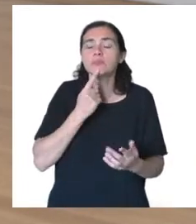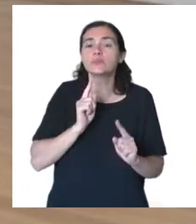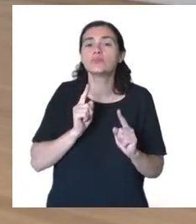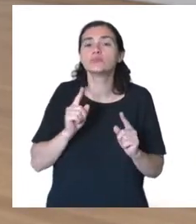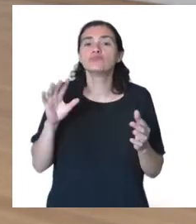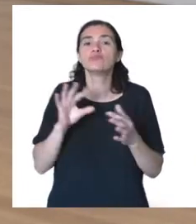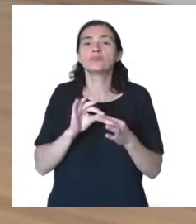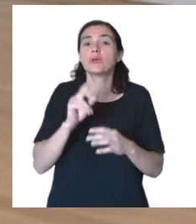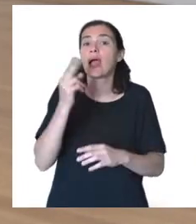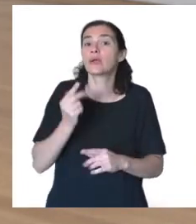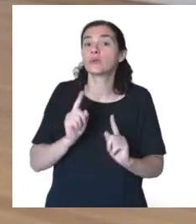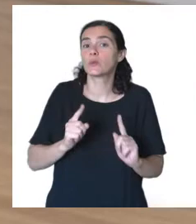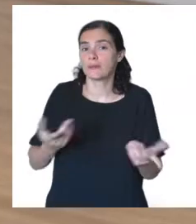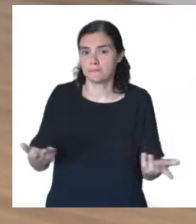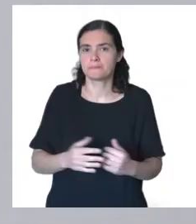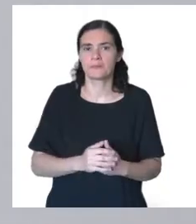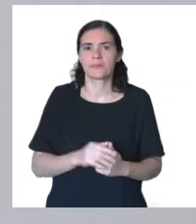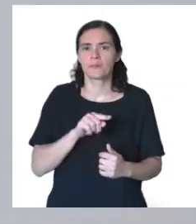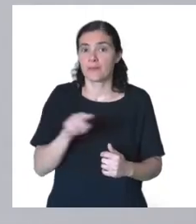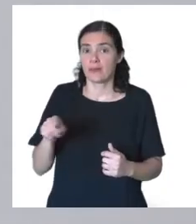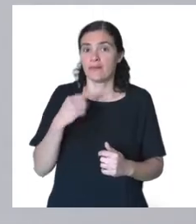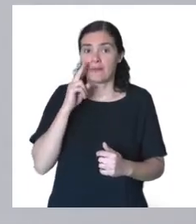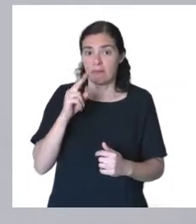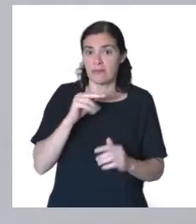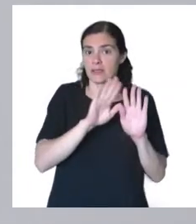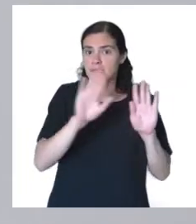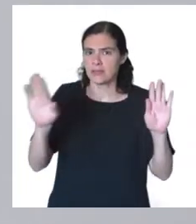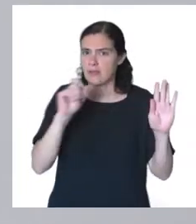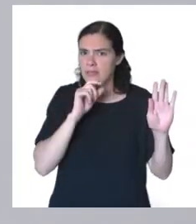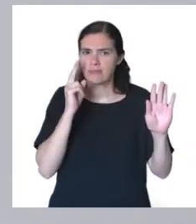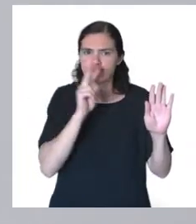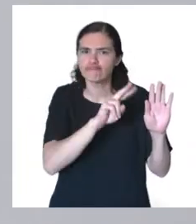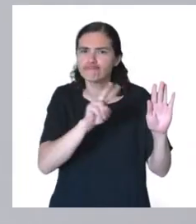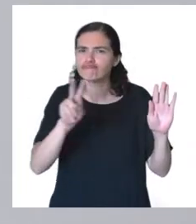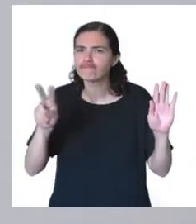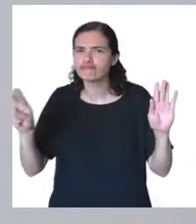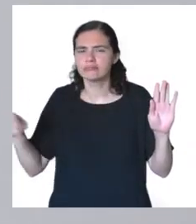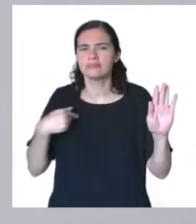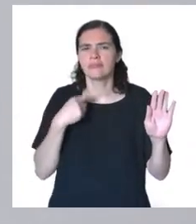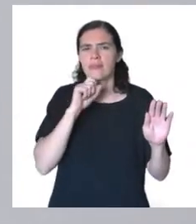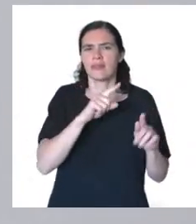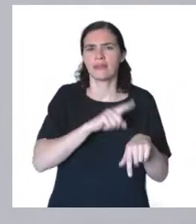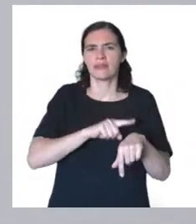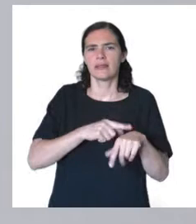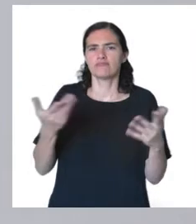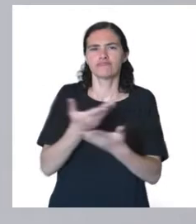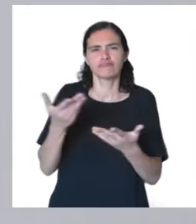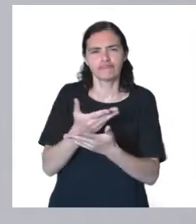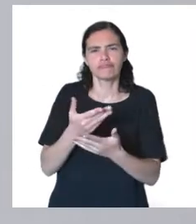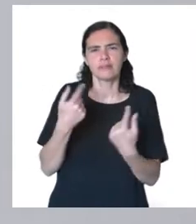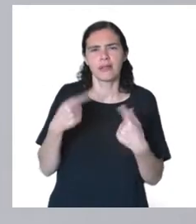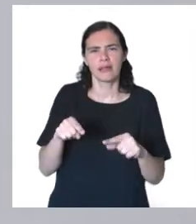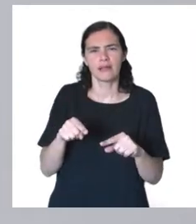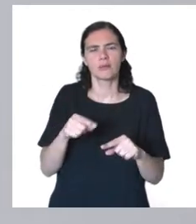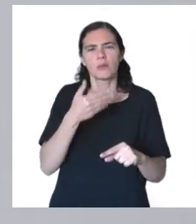understood as being art. She also, and we will see that through the exhibition, they are relationship at time